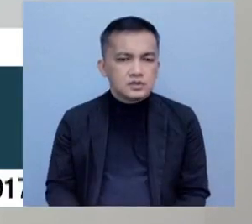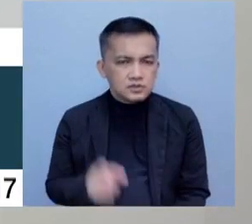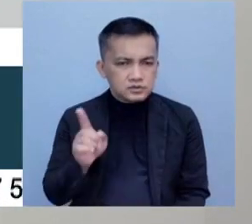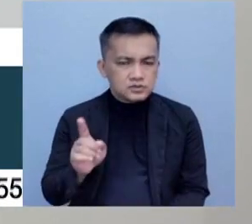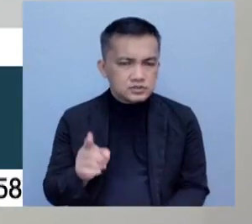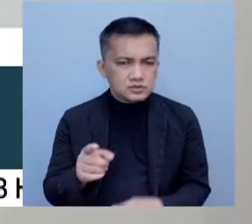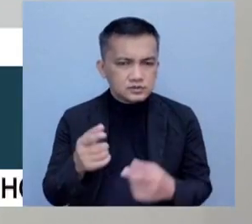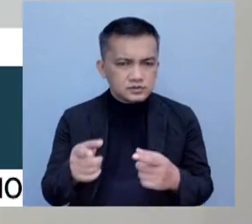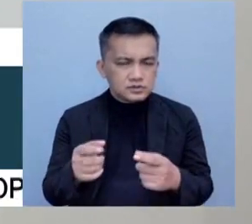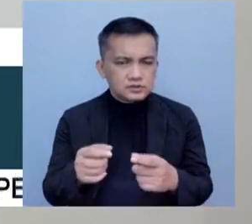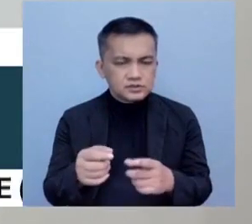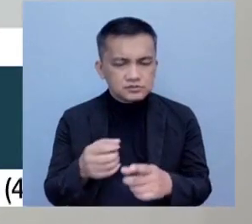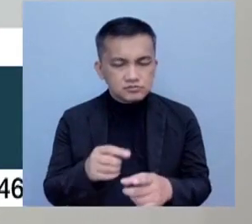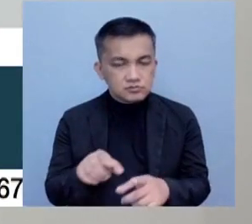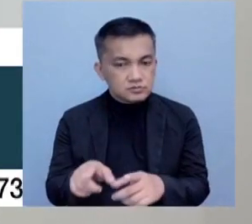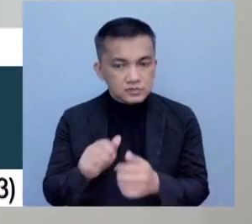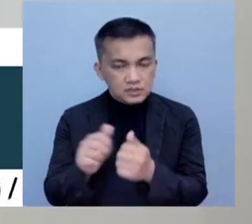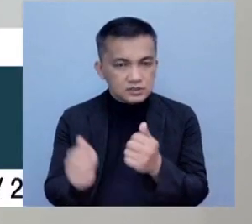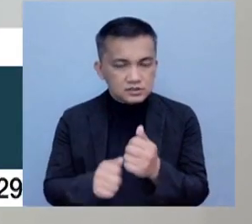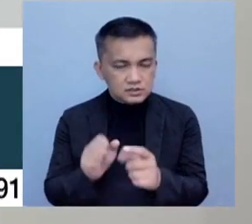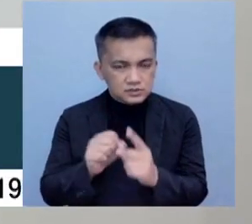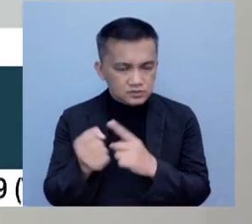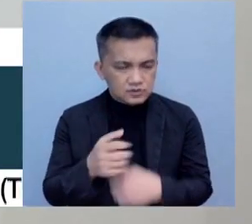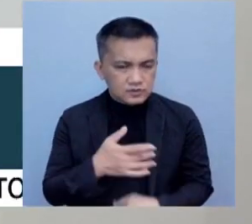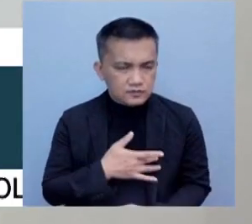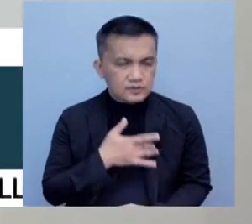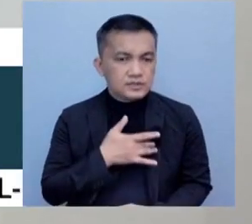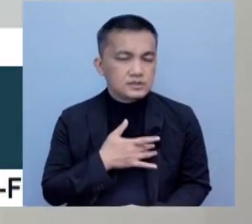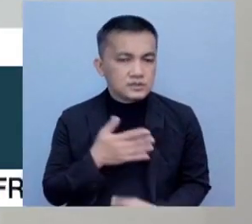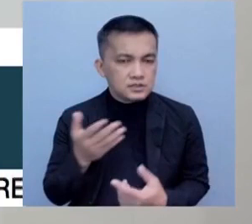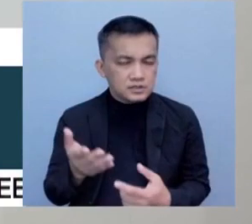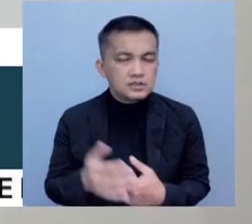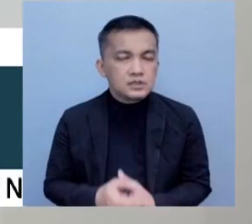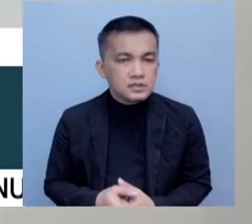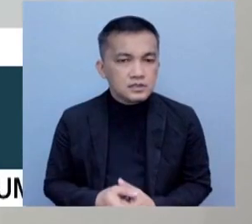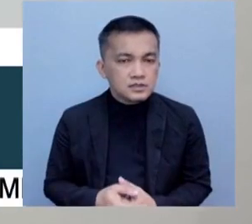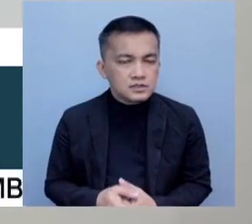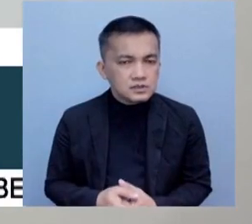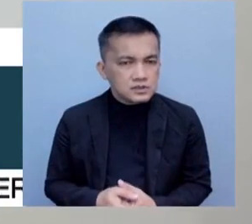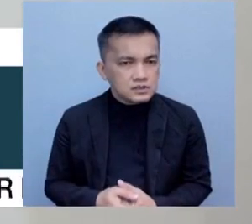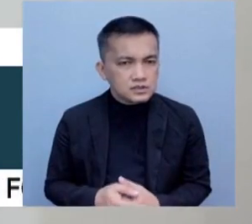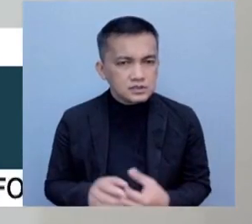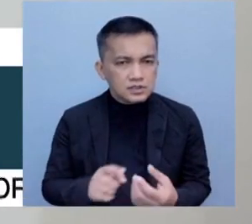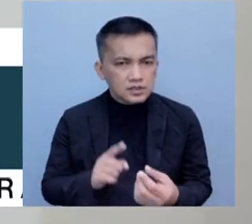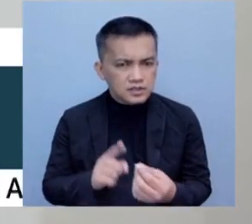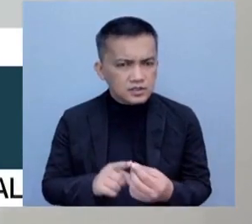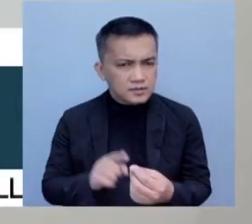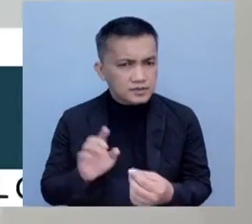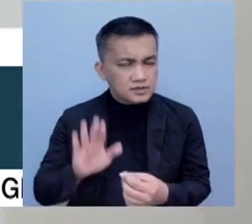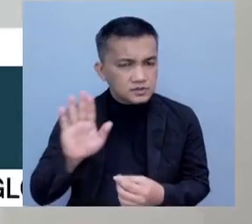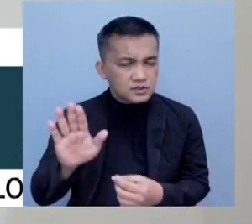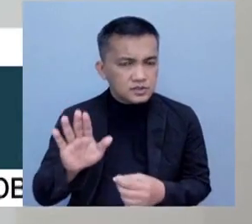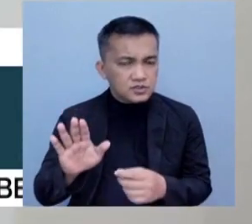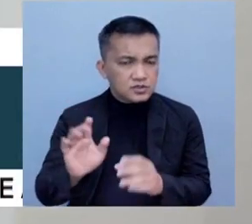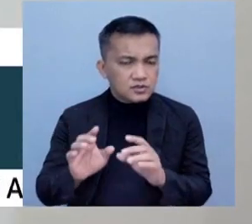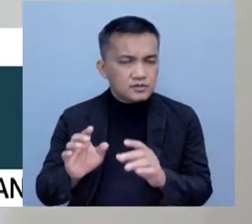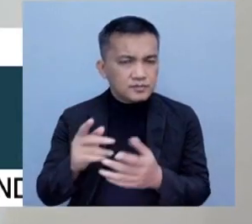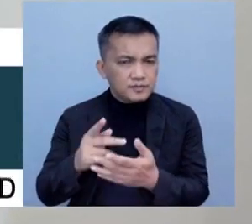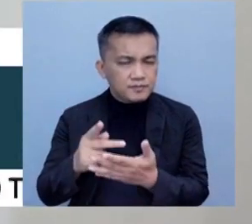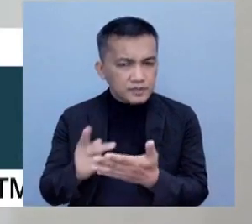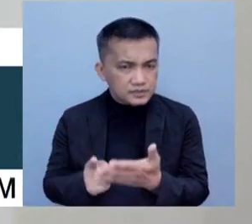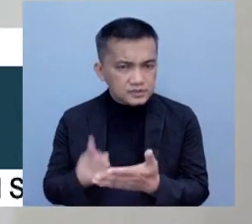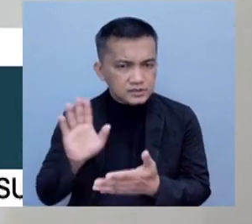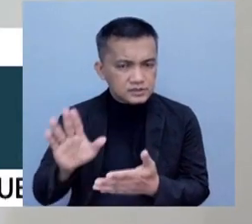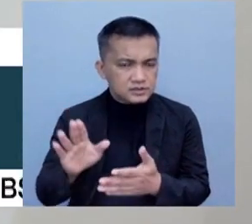circumstances, we felt that it would best be realigned to the agencies and to the departments and into the